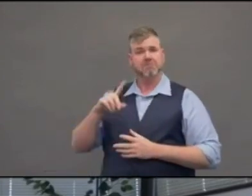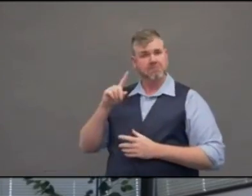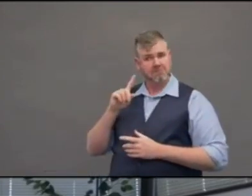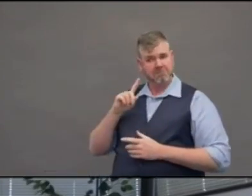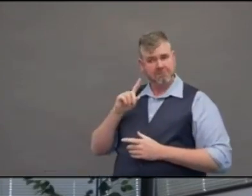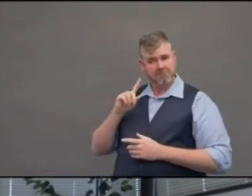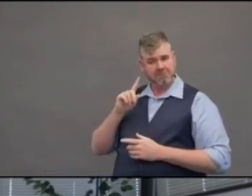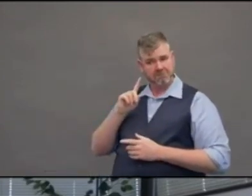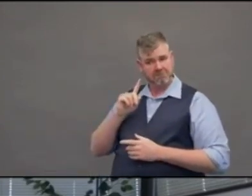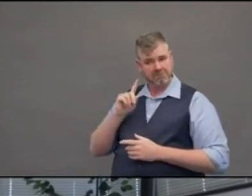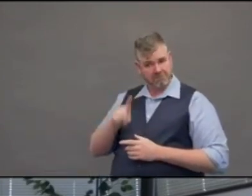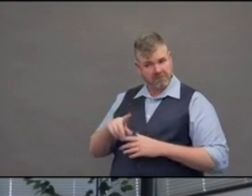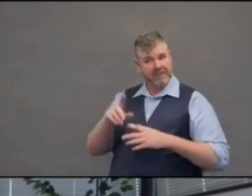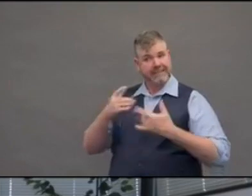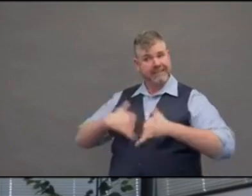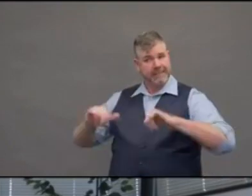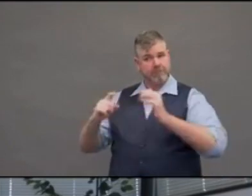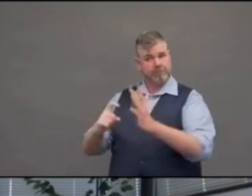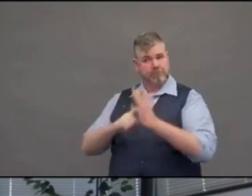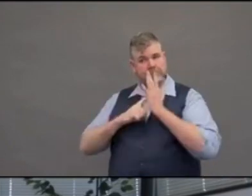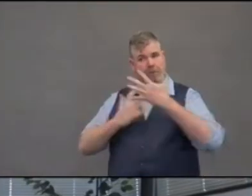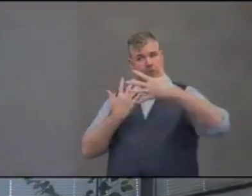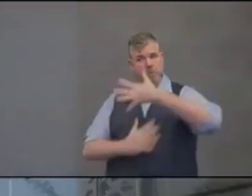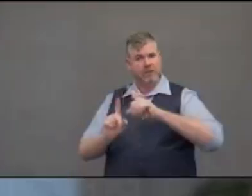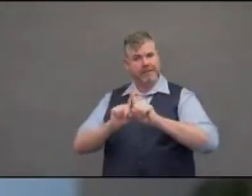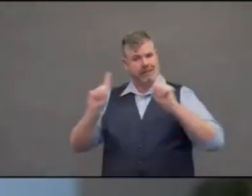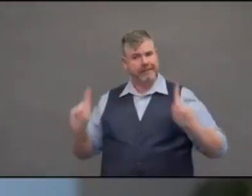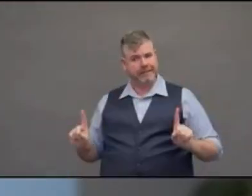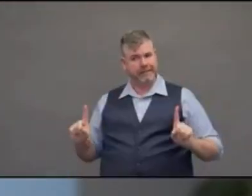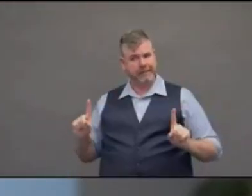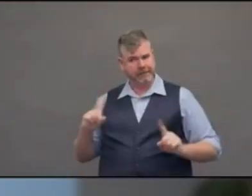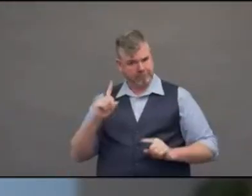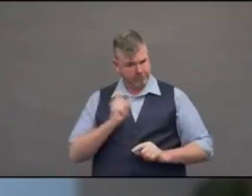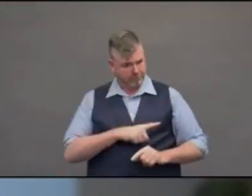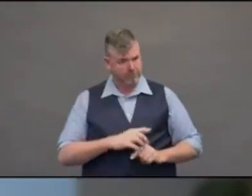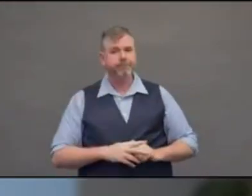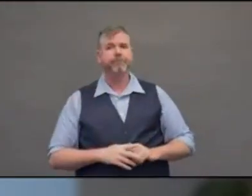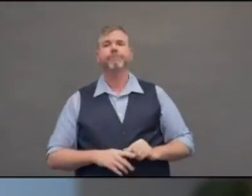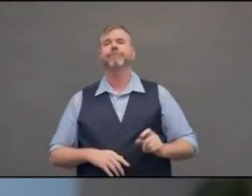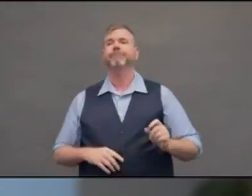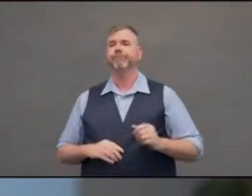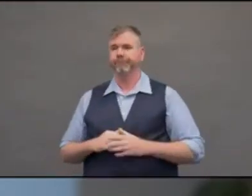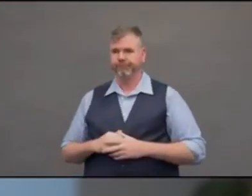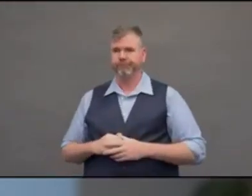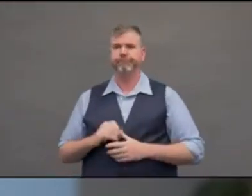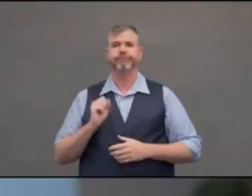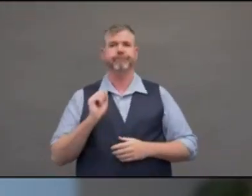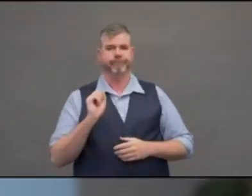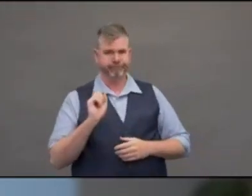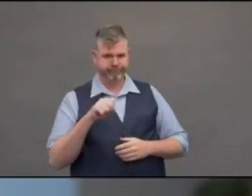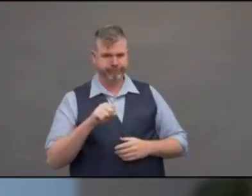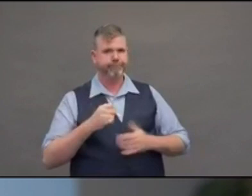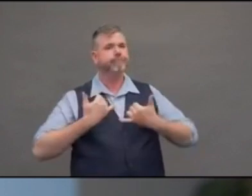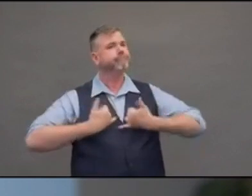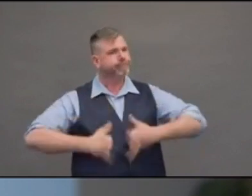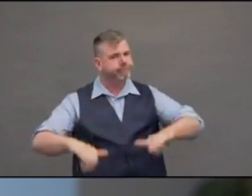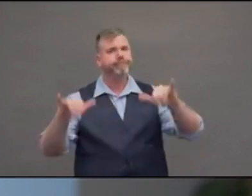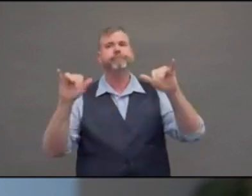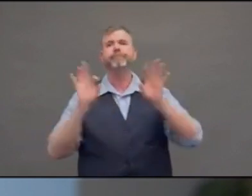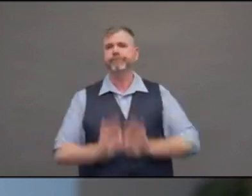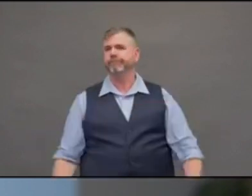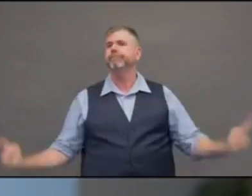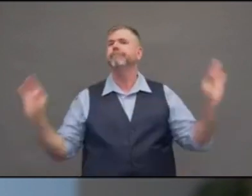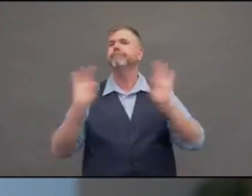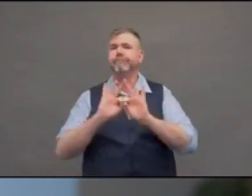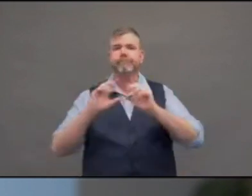requirements remain, and that's been true for some time, even for essential businesses. And the basic principles are to maintain at